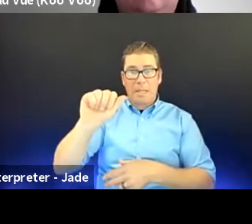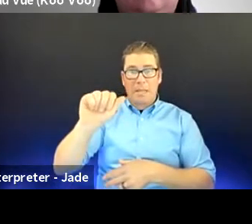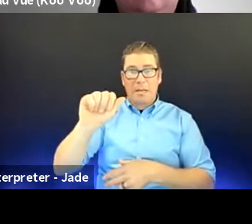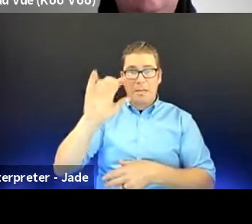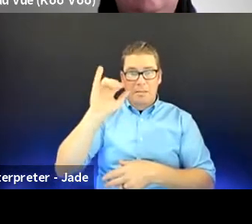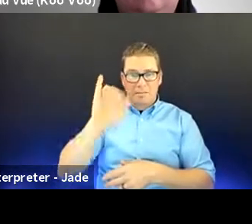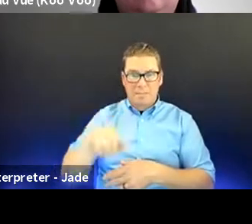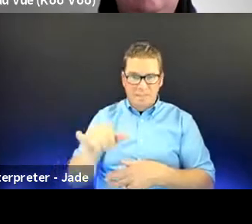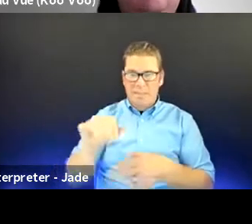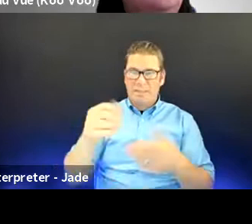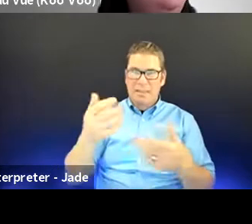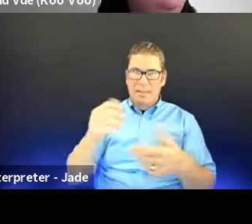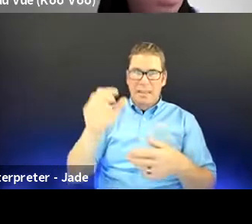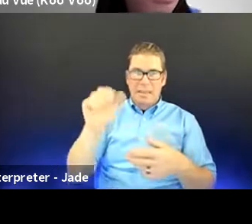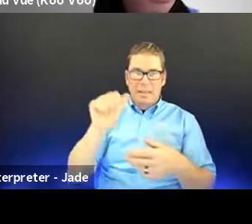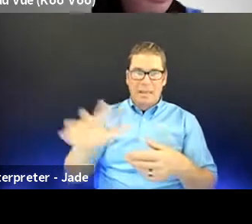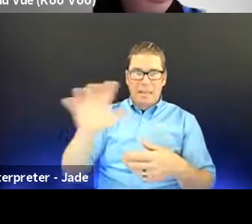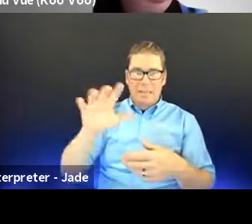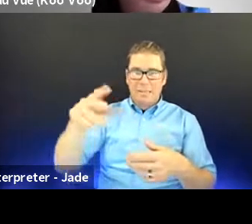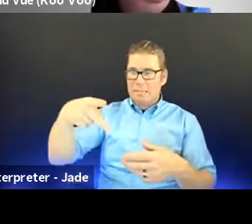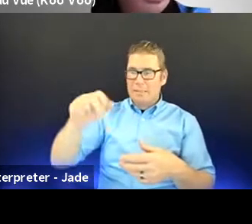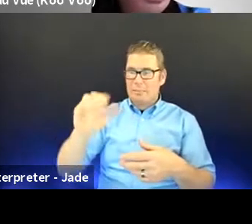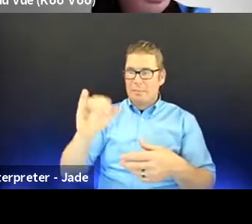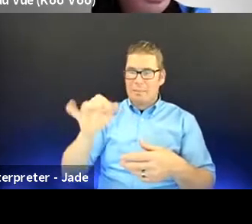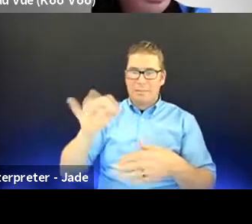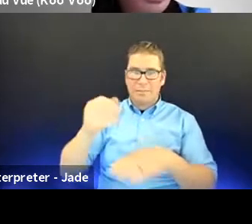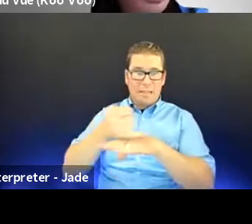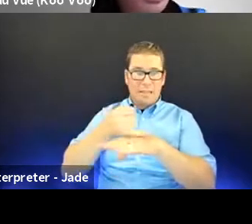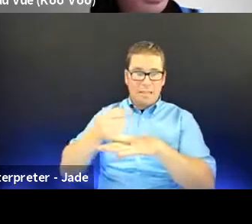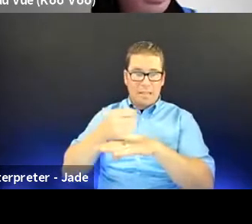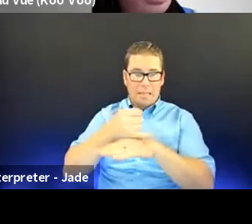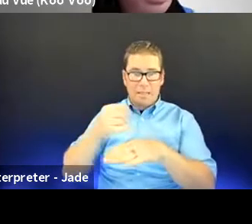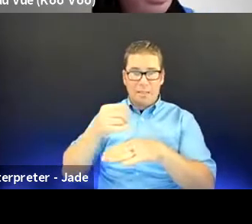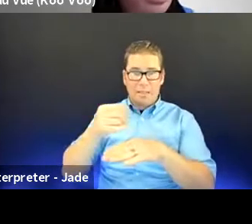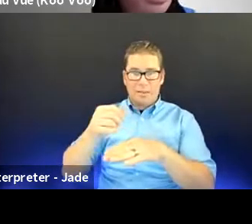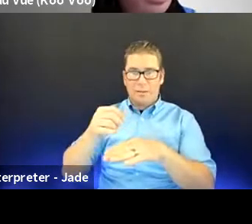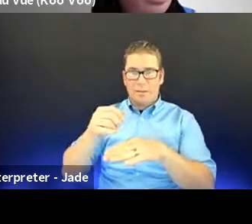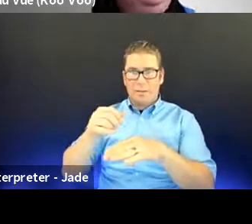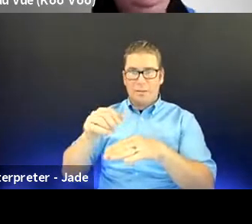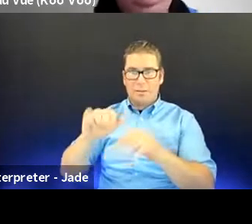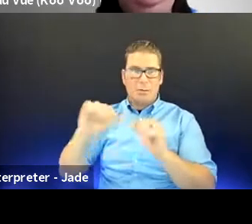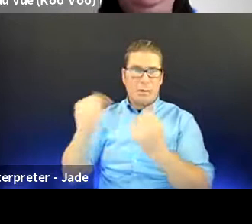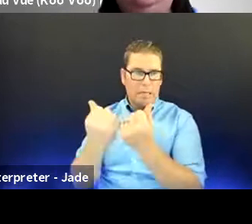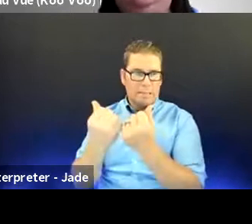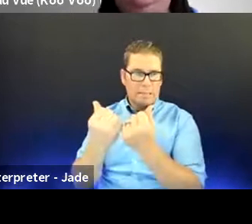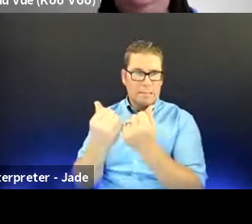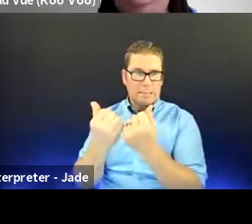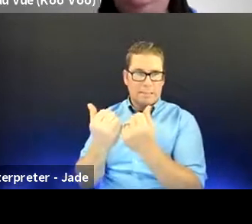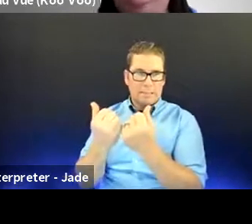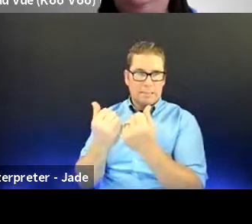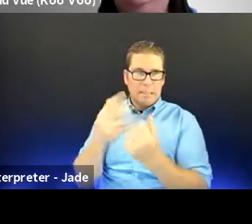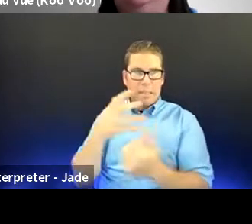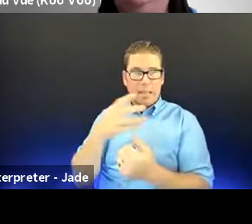Administrator Association for the California Community College League, which is the trustee and CEO